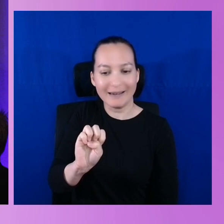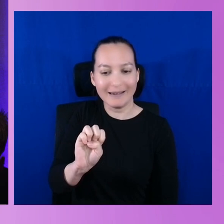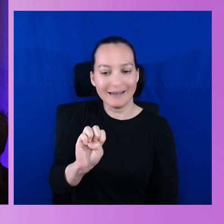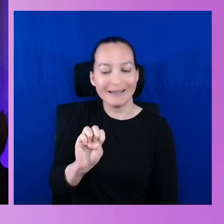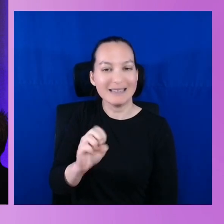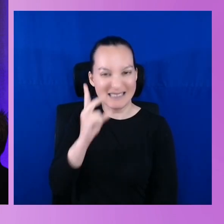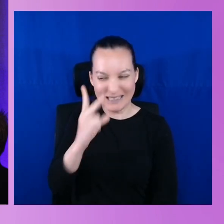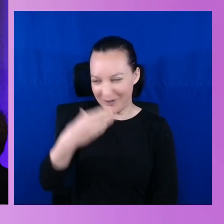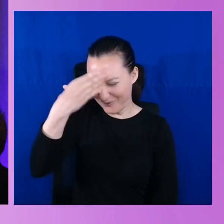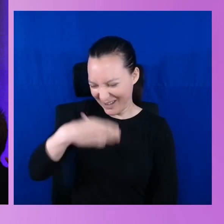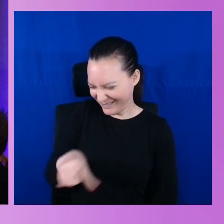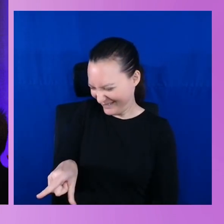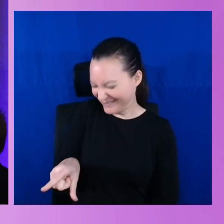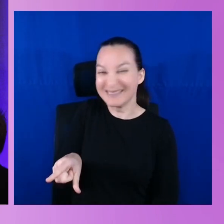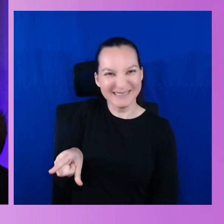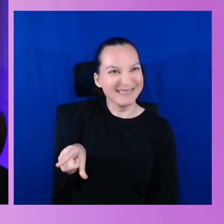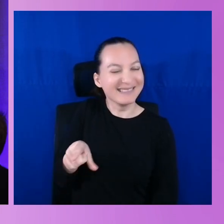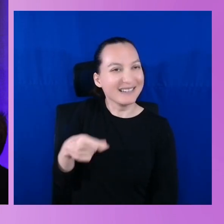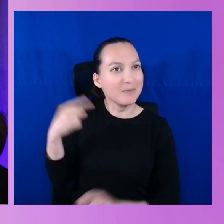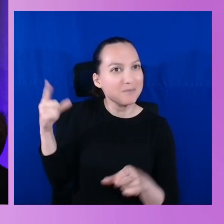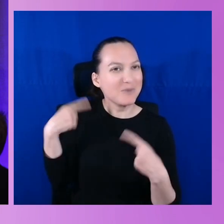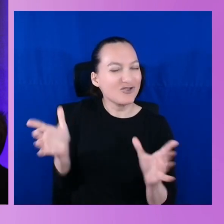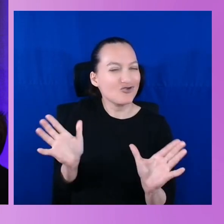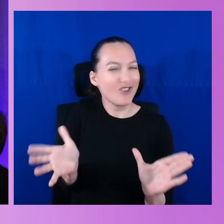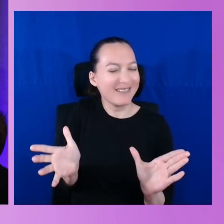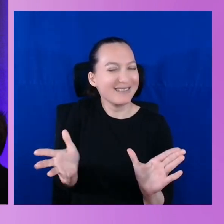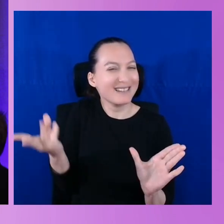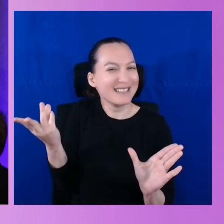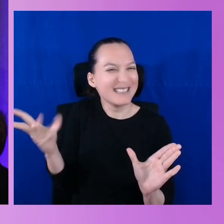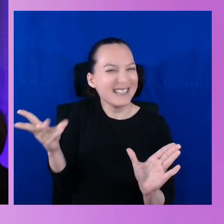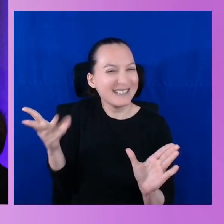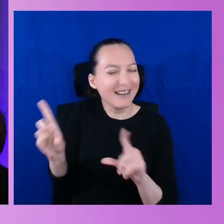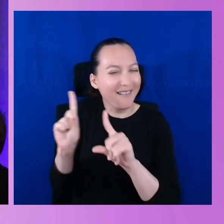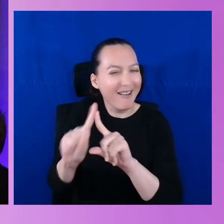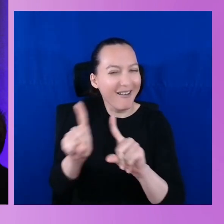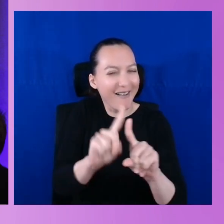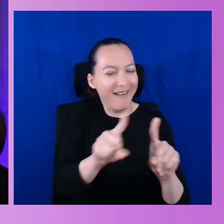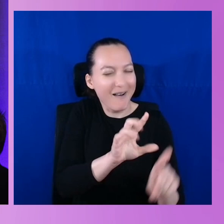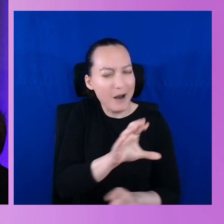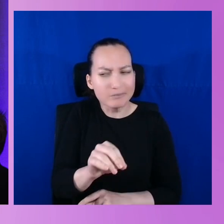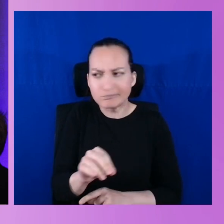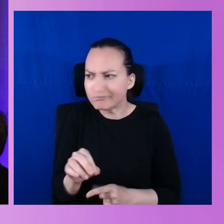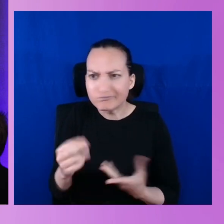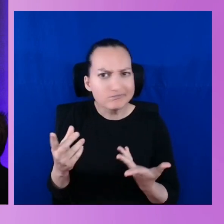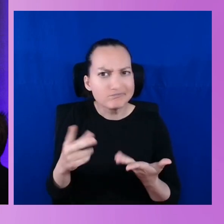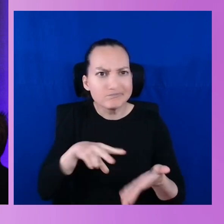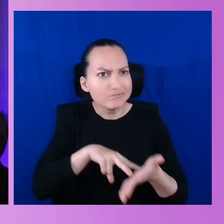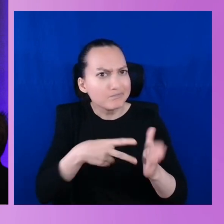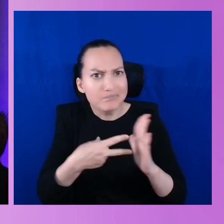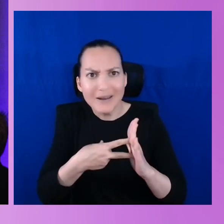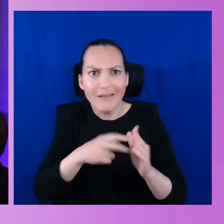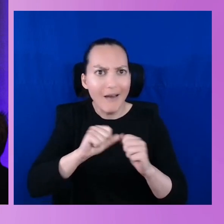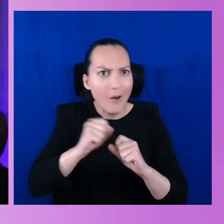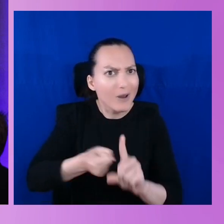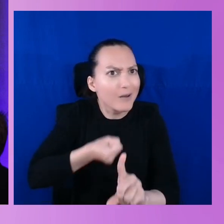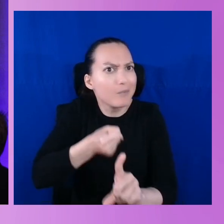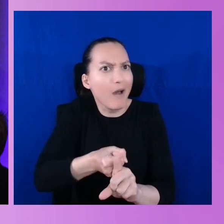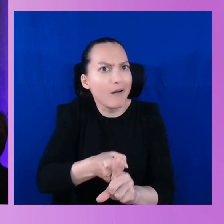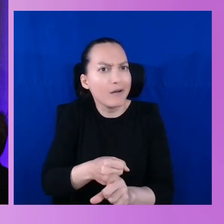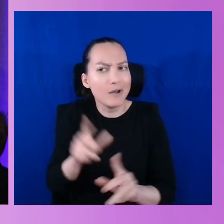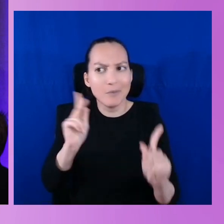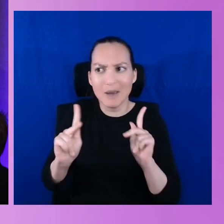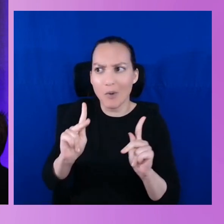here. And they've been chatting with 16 companies to try and understand what is the implication for